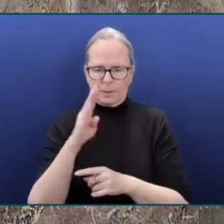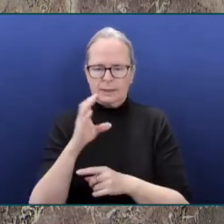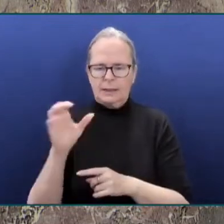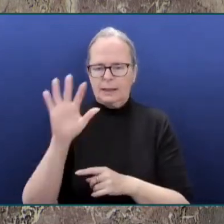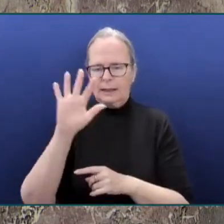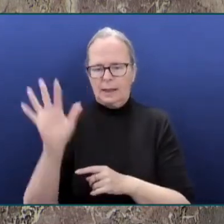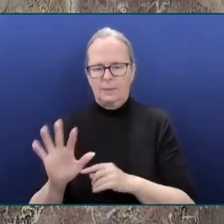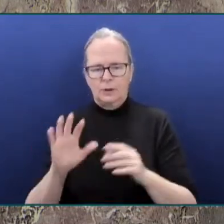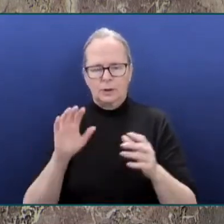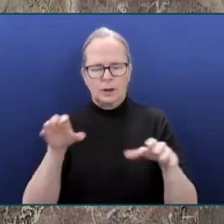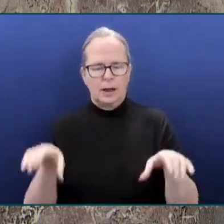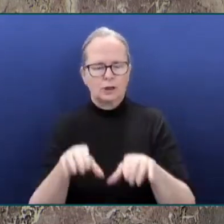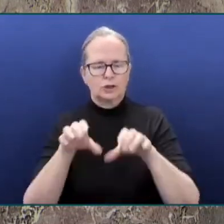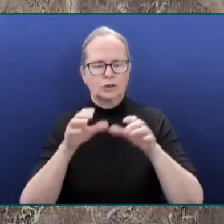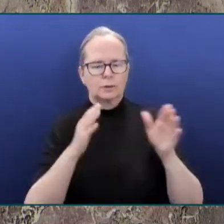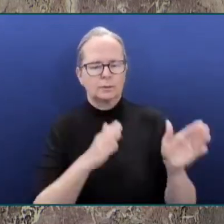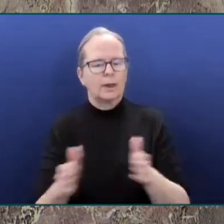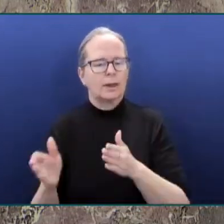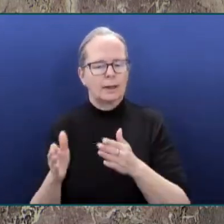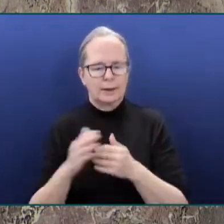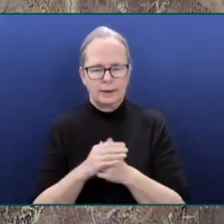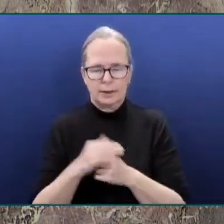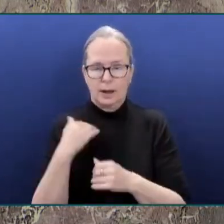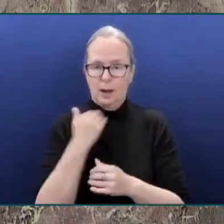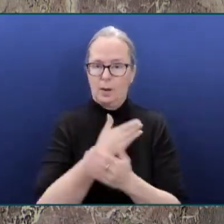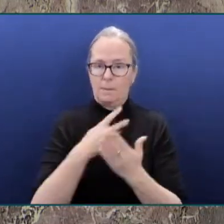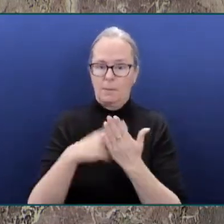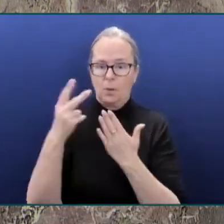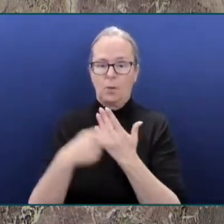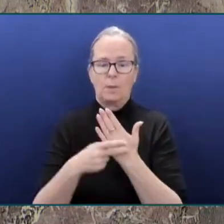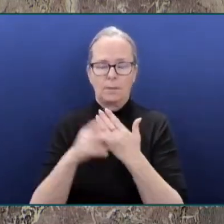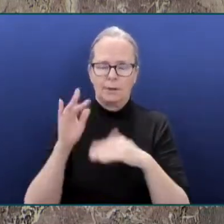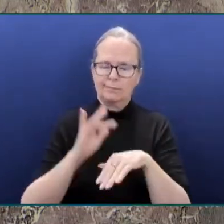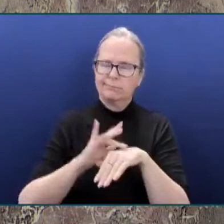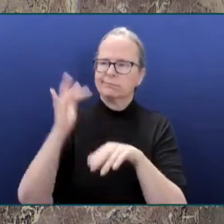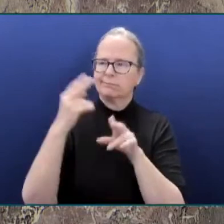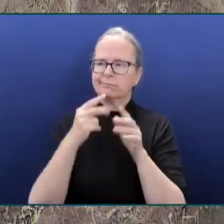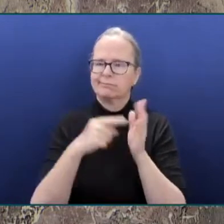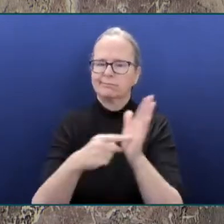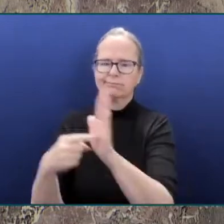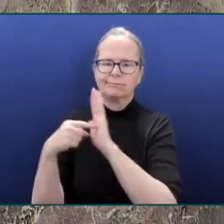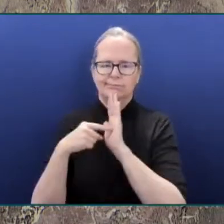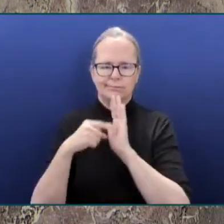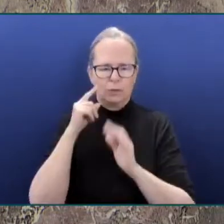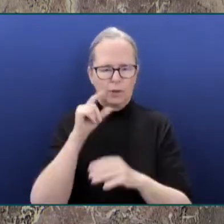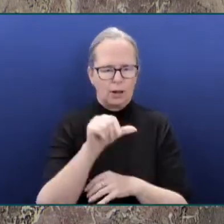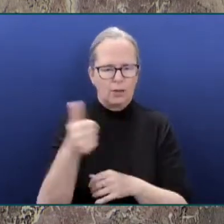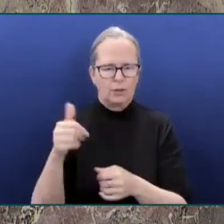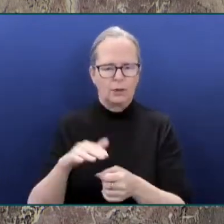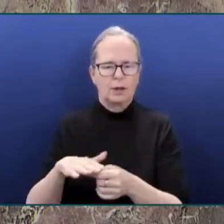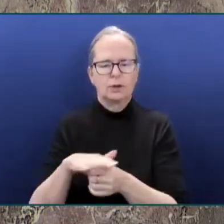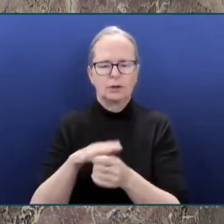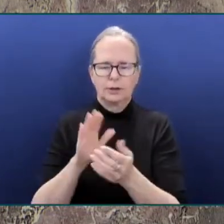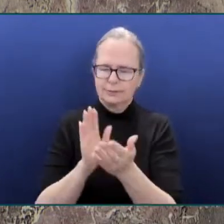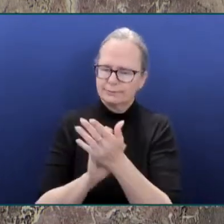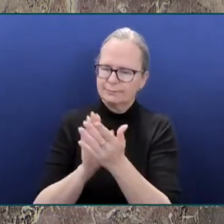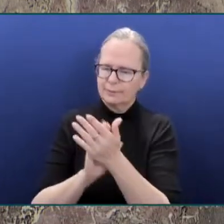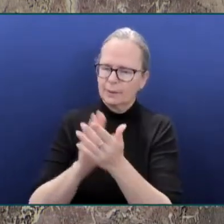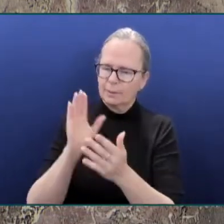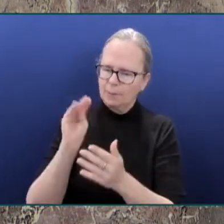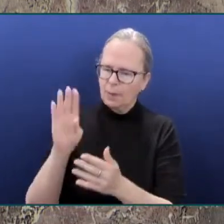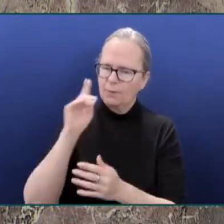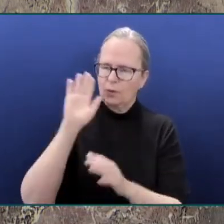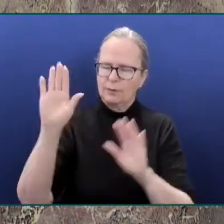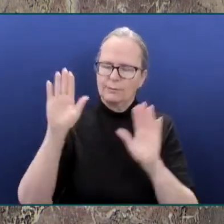many other jurisdictions, and Bob deserves huge credit for that. I just want to say that in the years I've worked